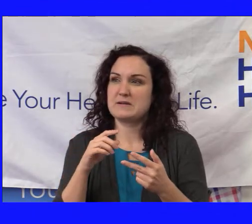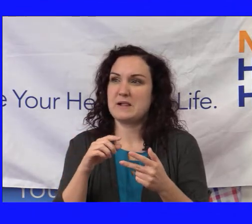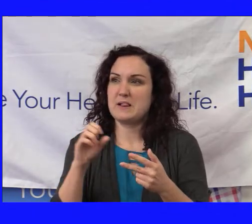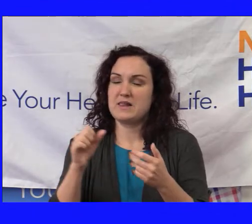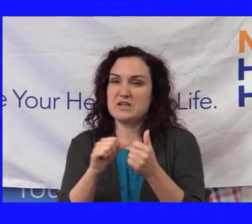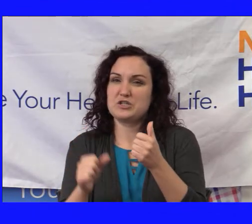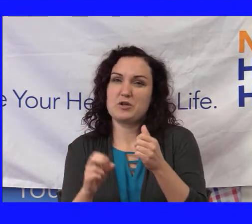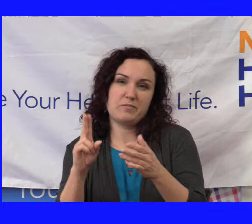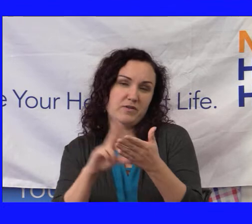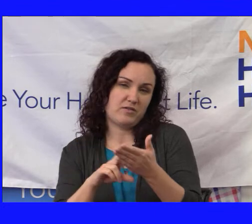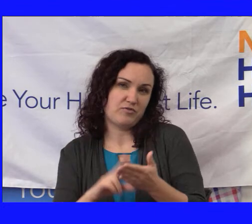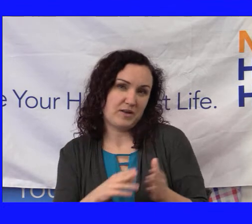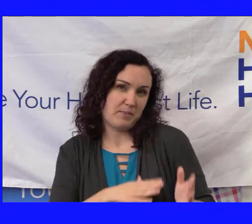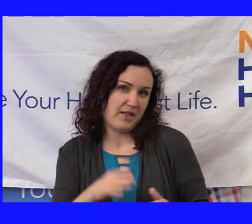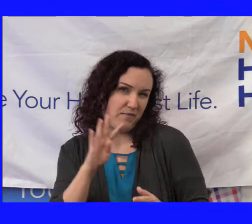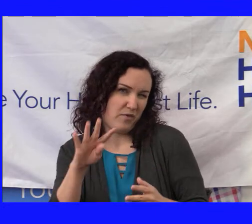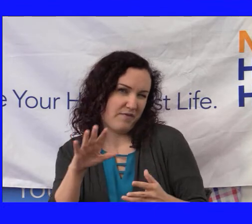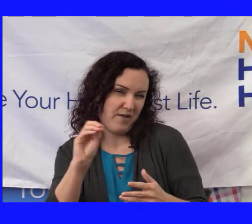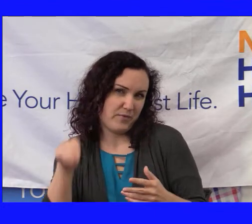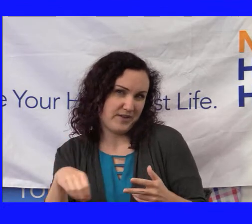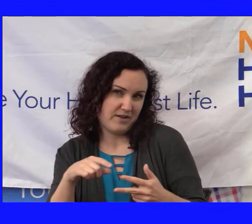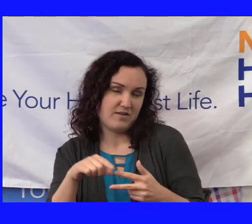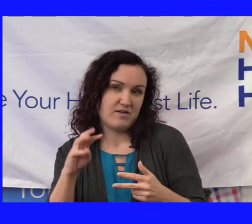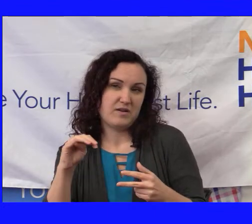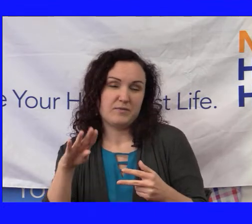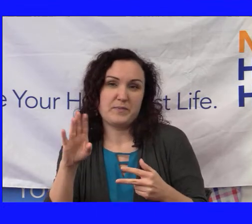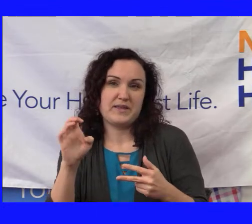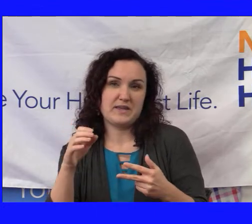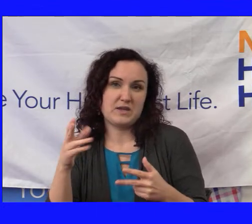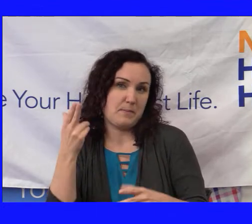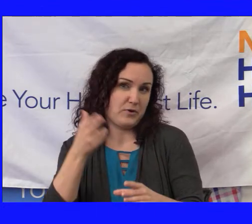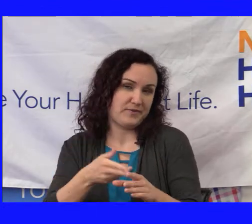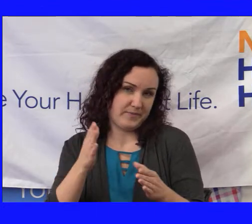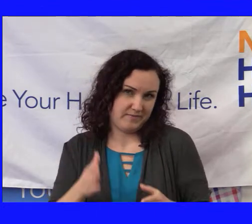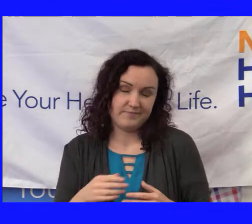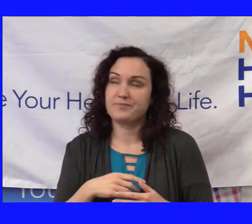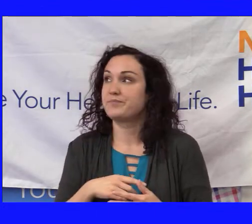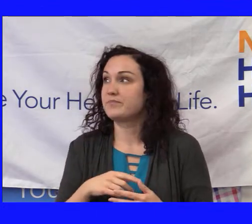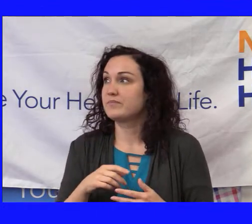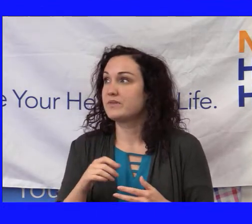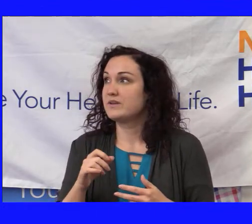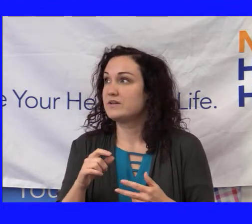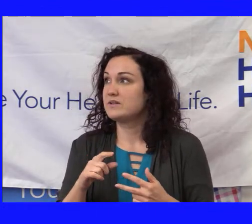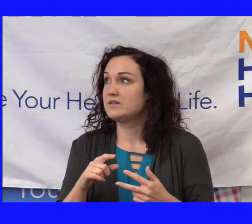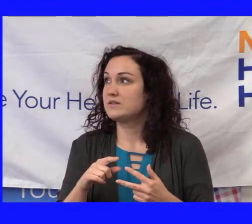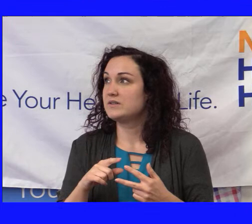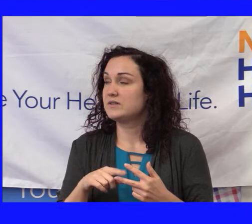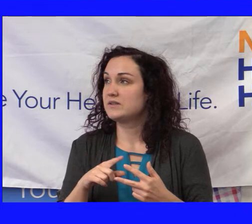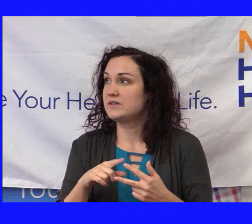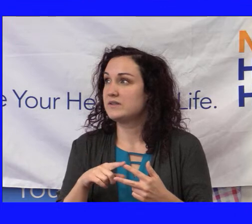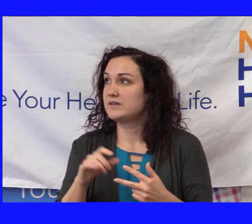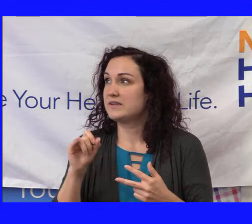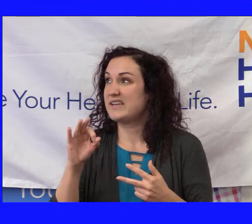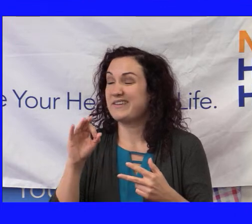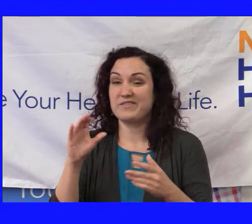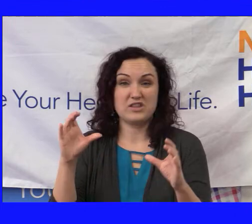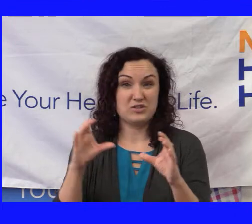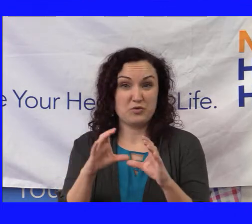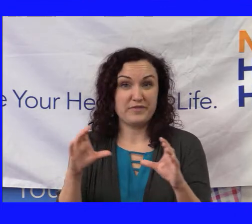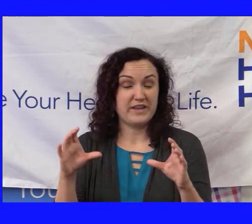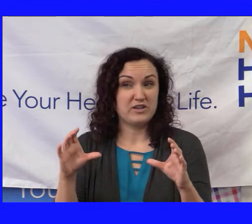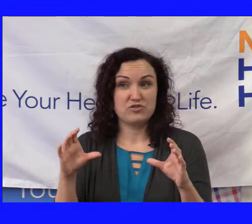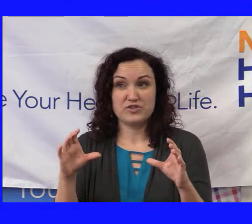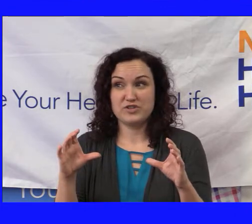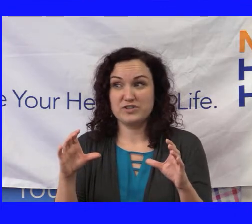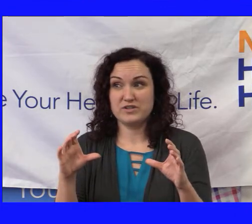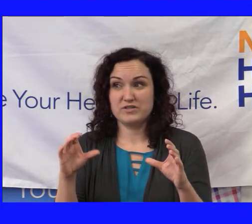of 45% for MWBE participants. Should BA Global's MBE